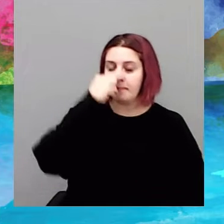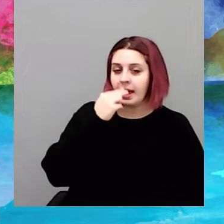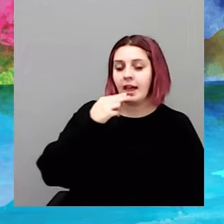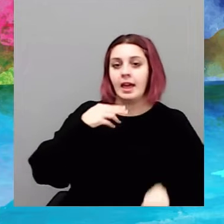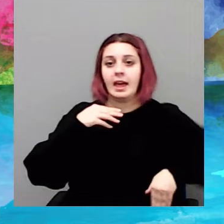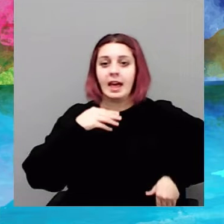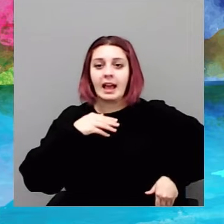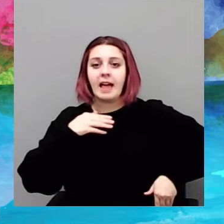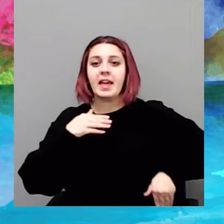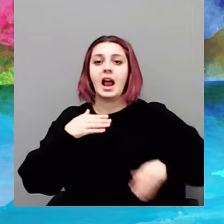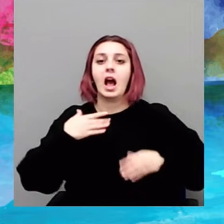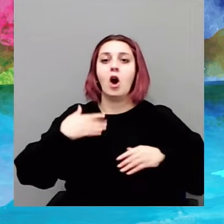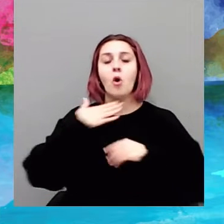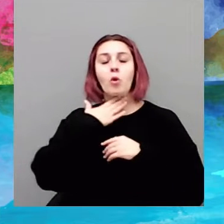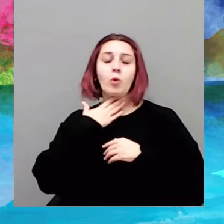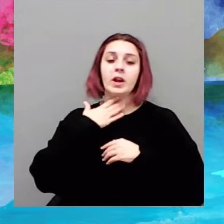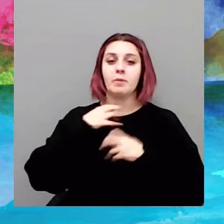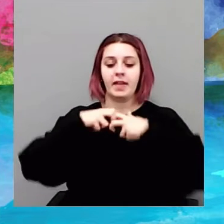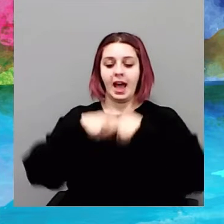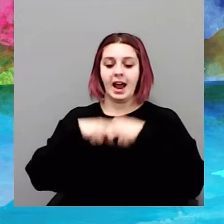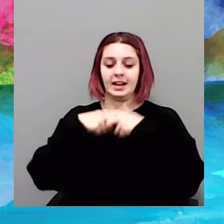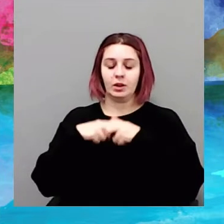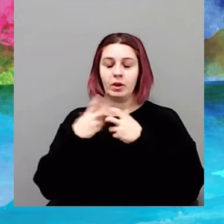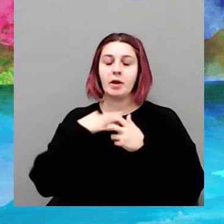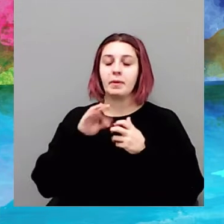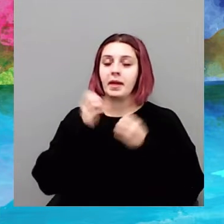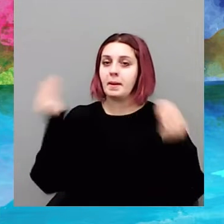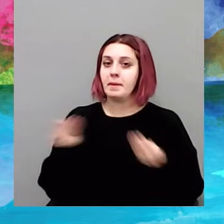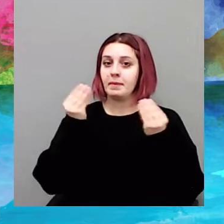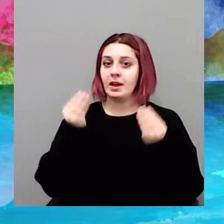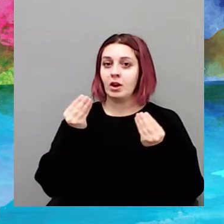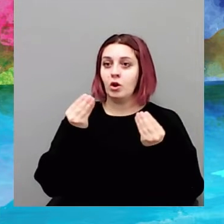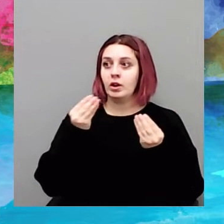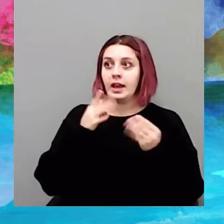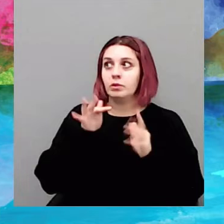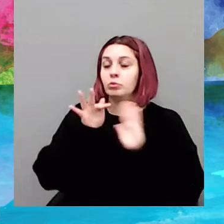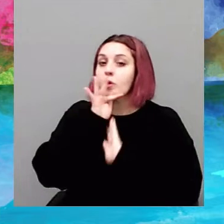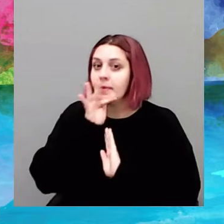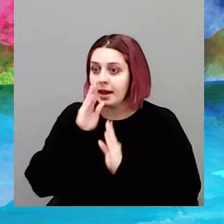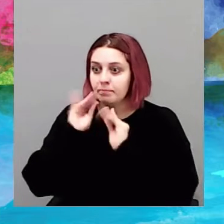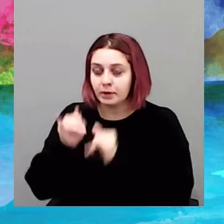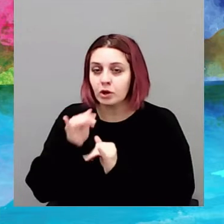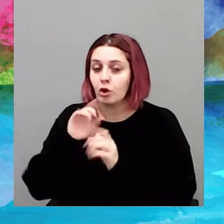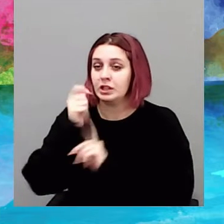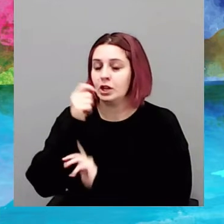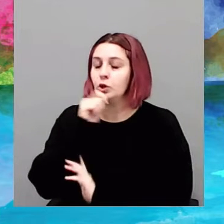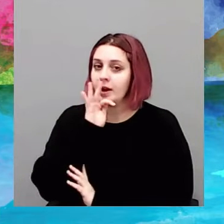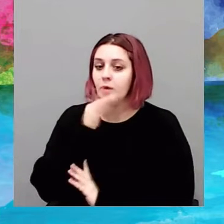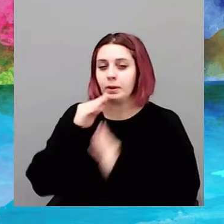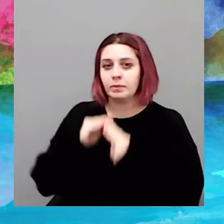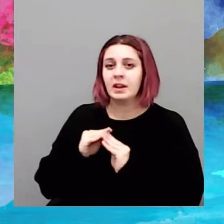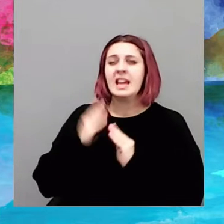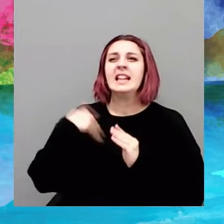device for people who don't have an elbow, and this can provide them the articulation that they need.